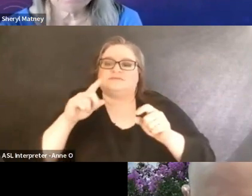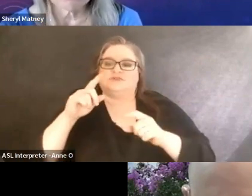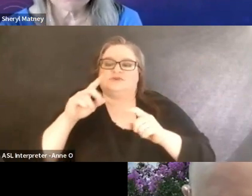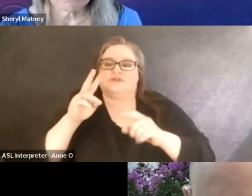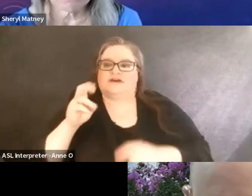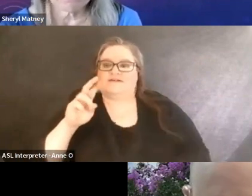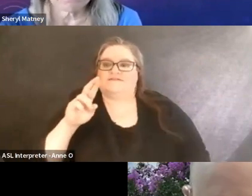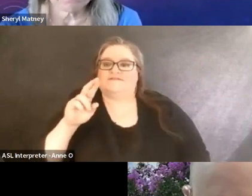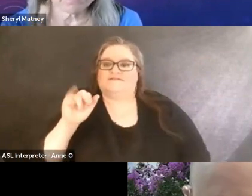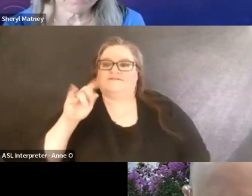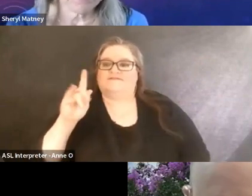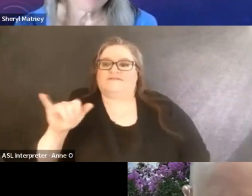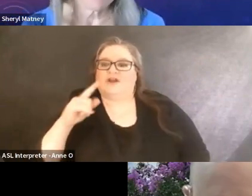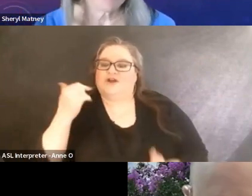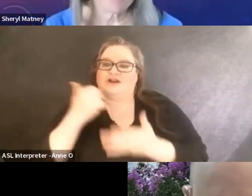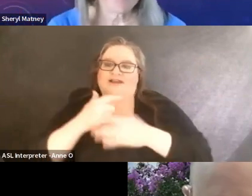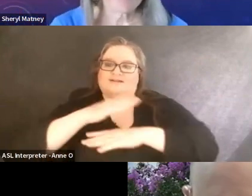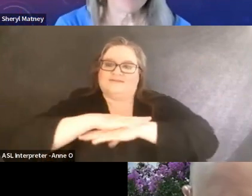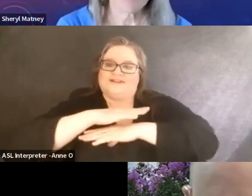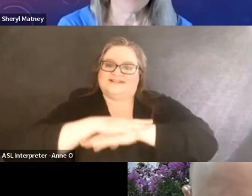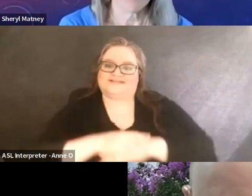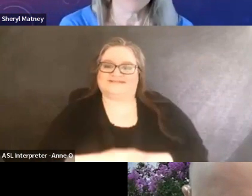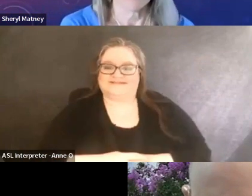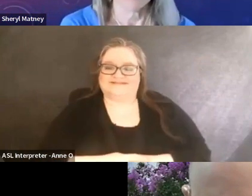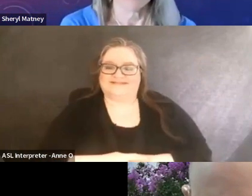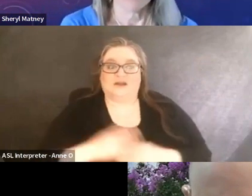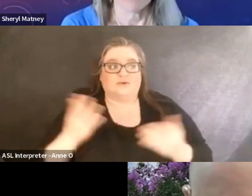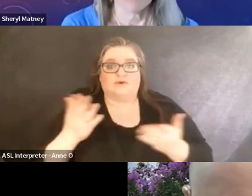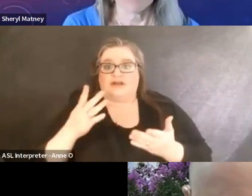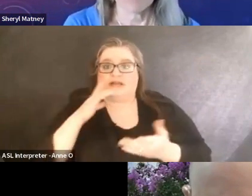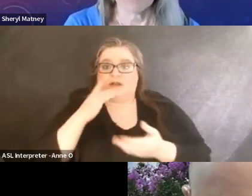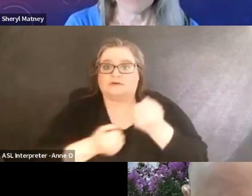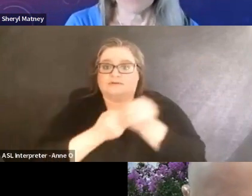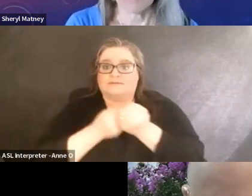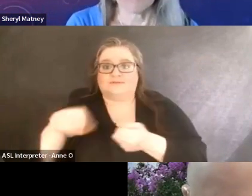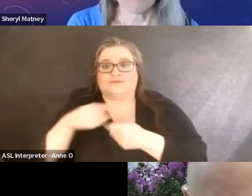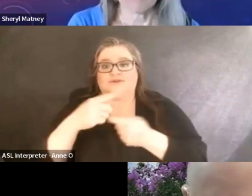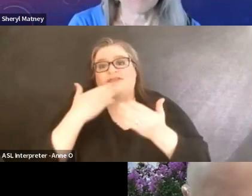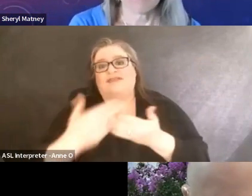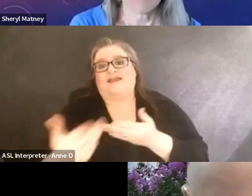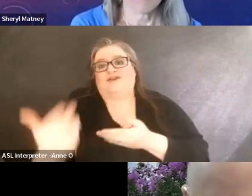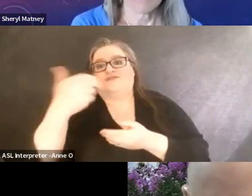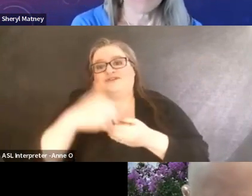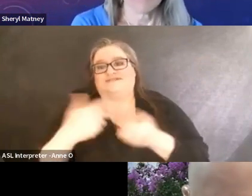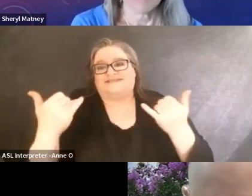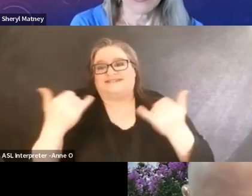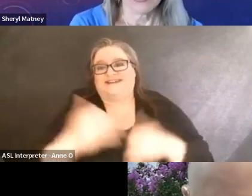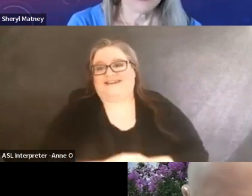But we're here for you, and yeah, I would just thank you all for attending today.